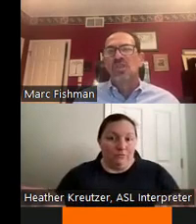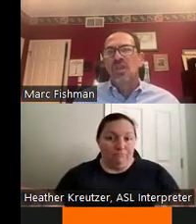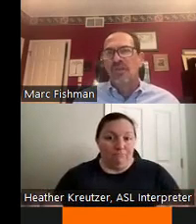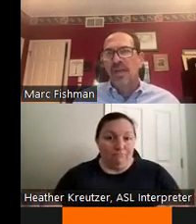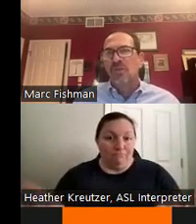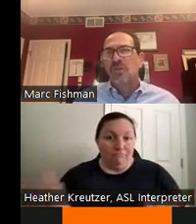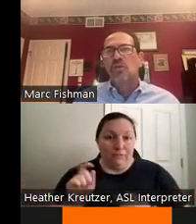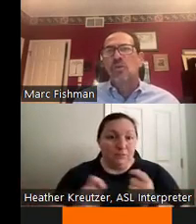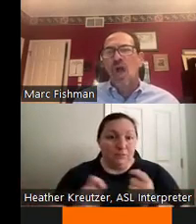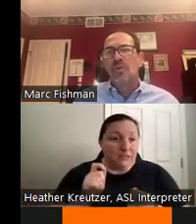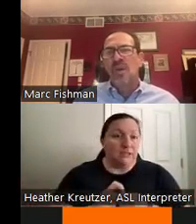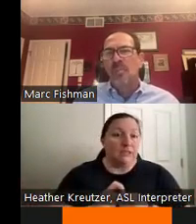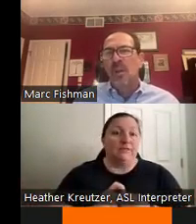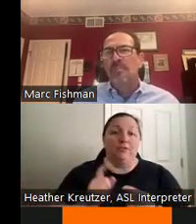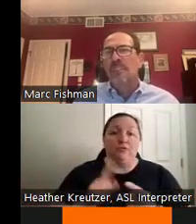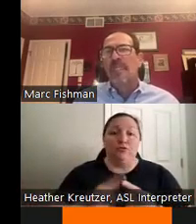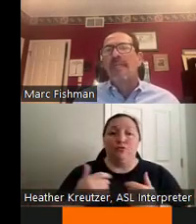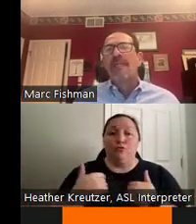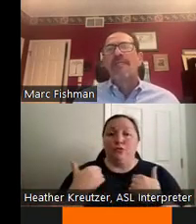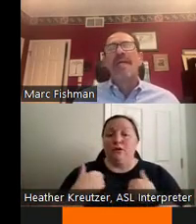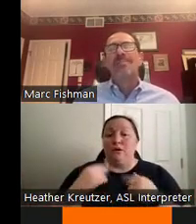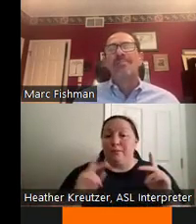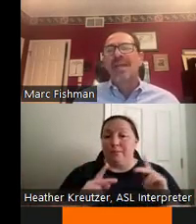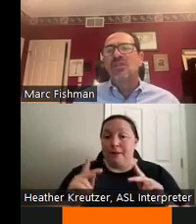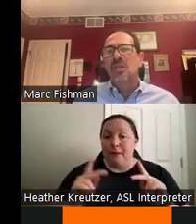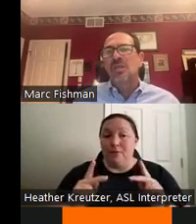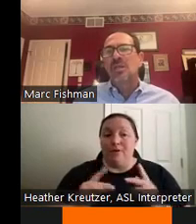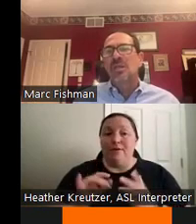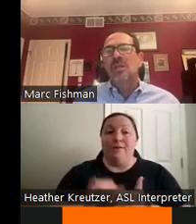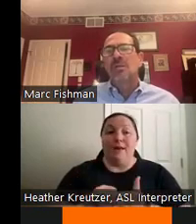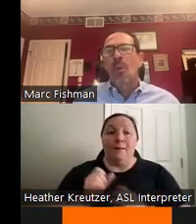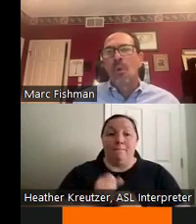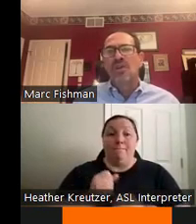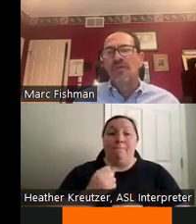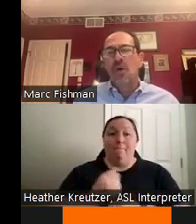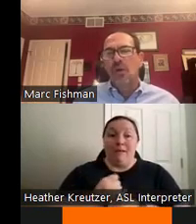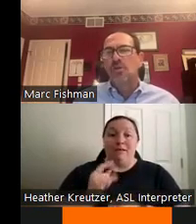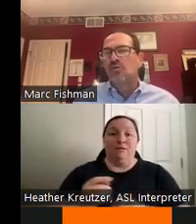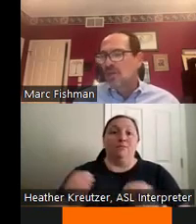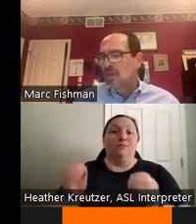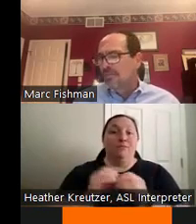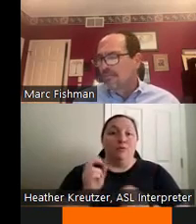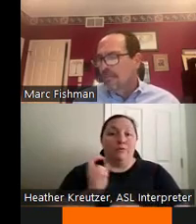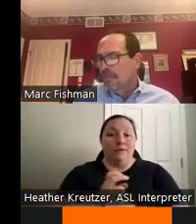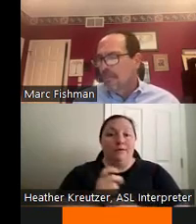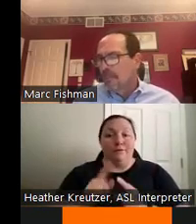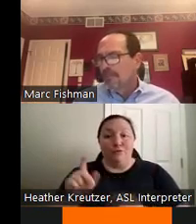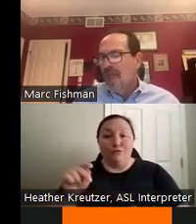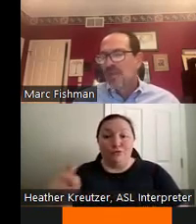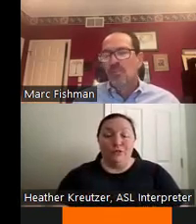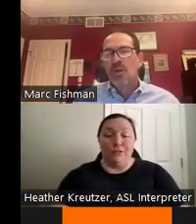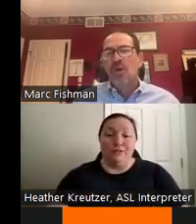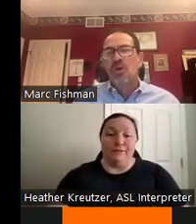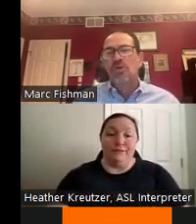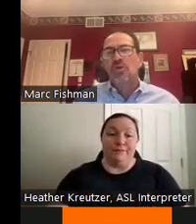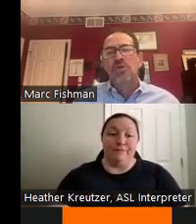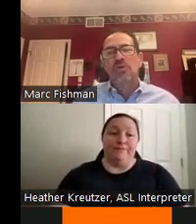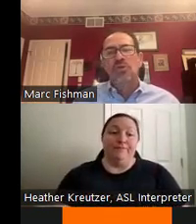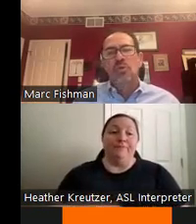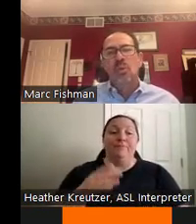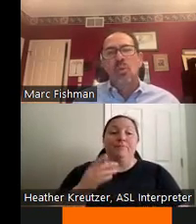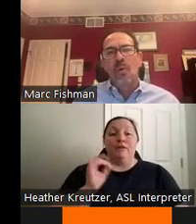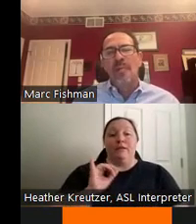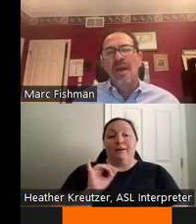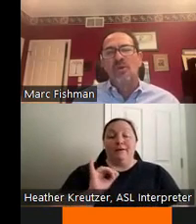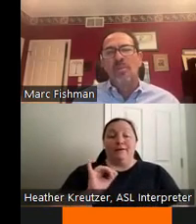or specific to young people that makes it more difficult to treat them as a